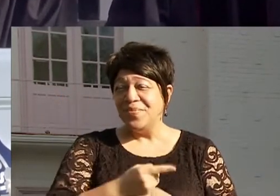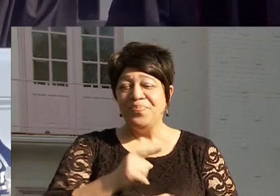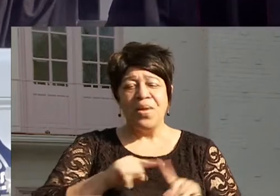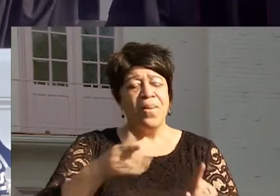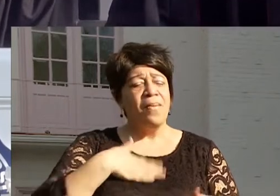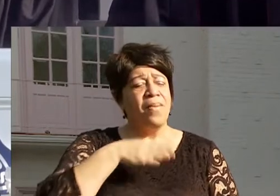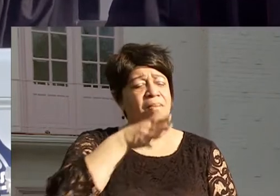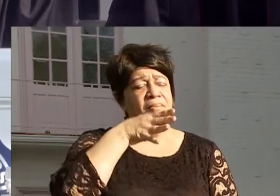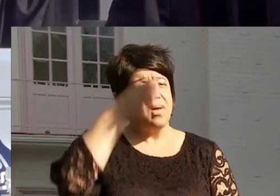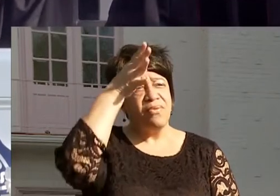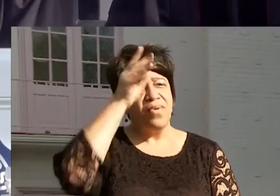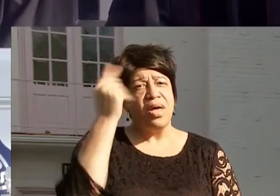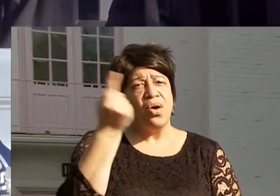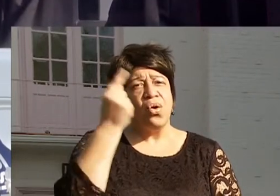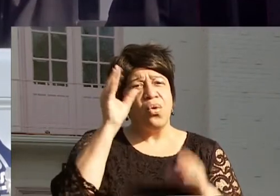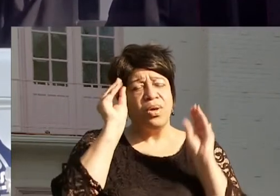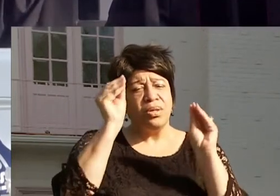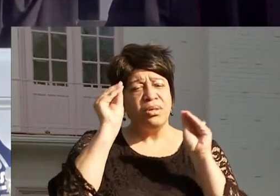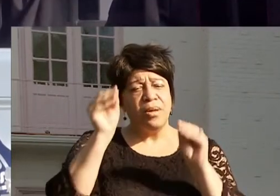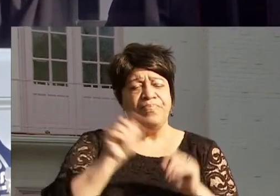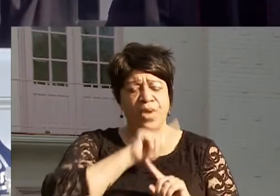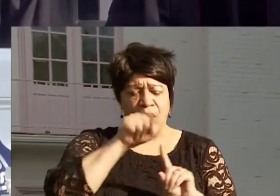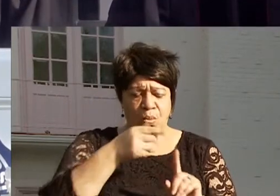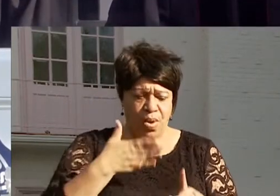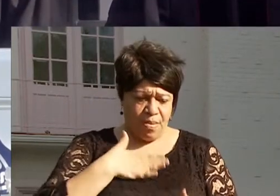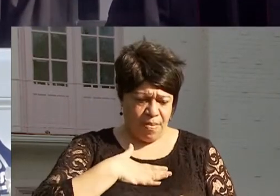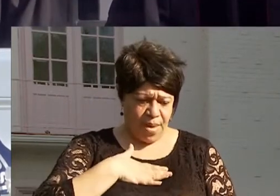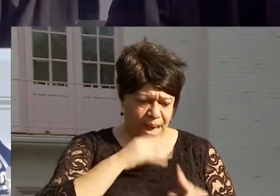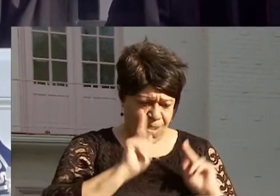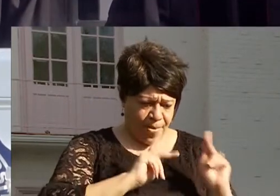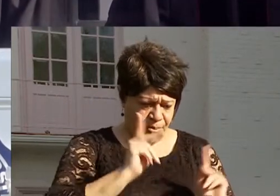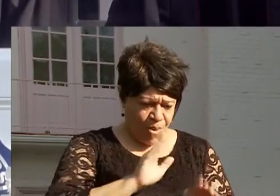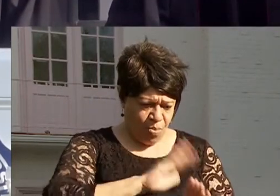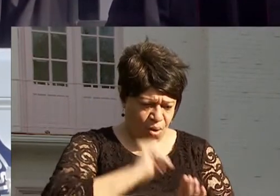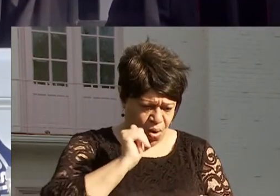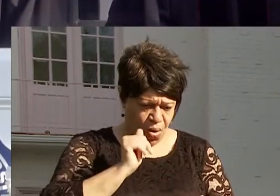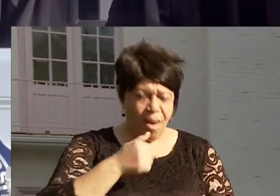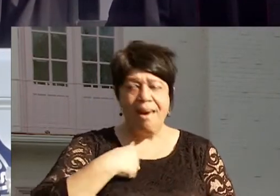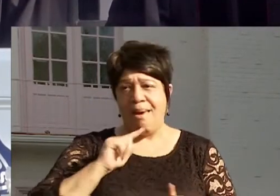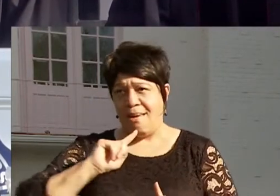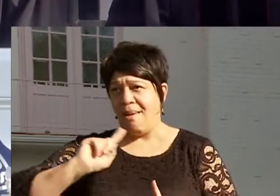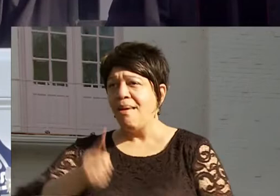and father always taught me that when my people call, I answer.